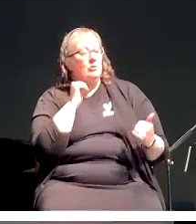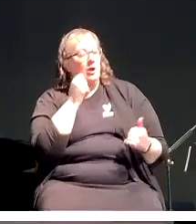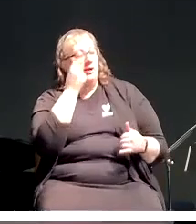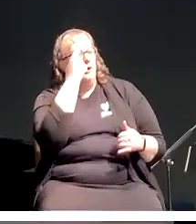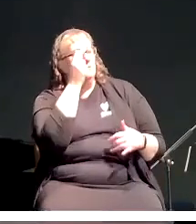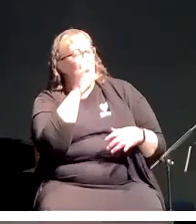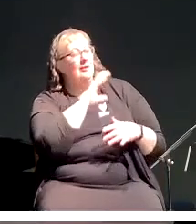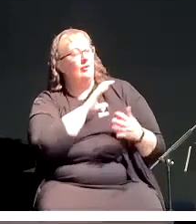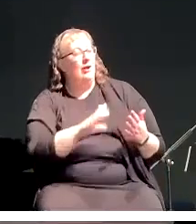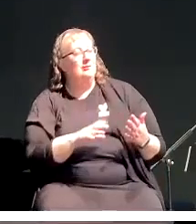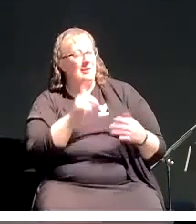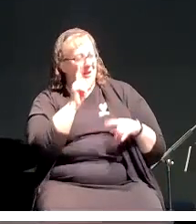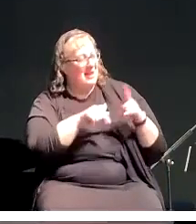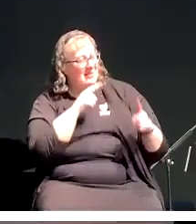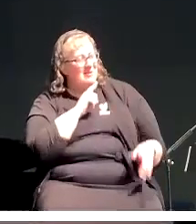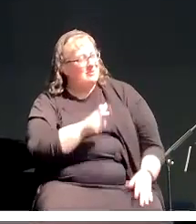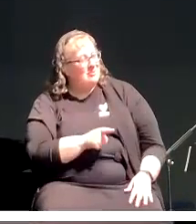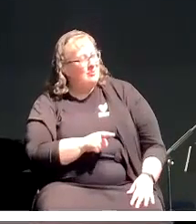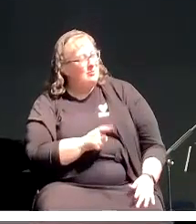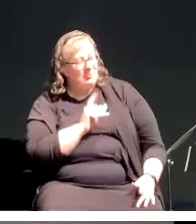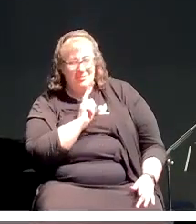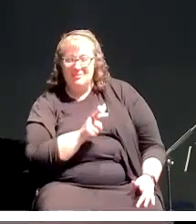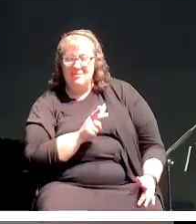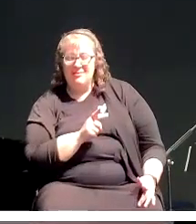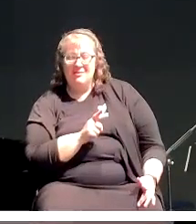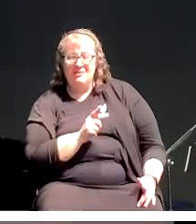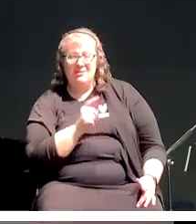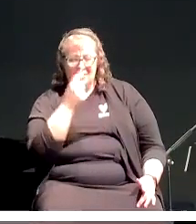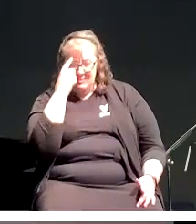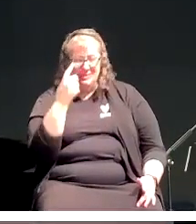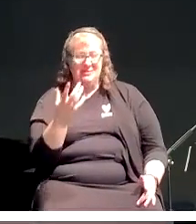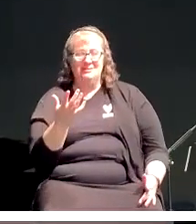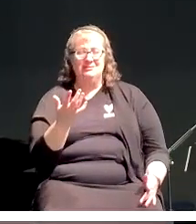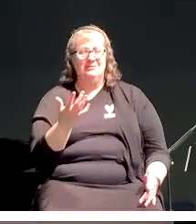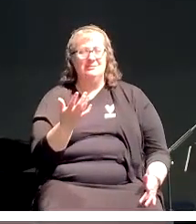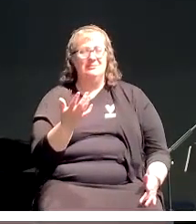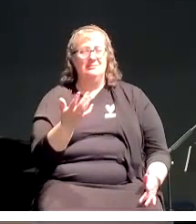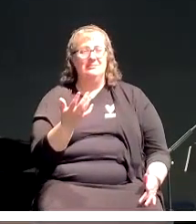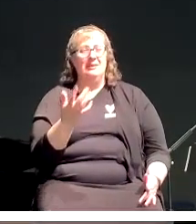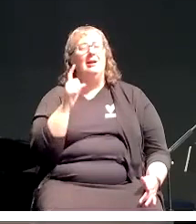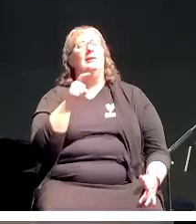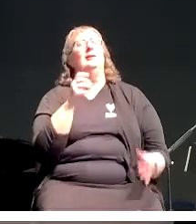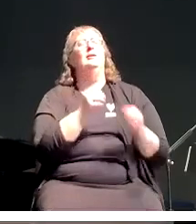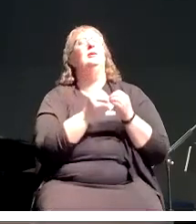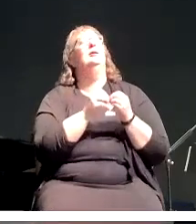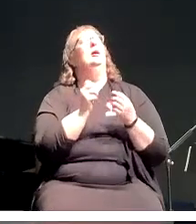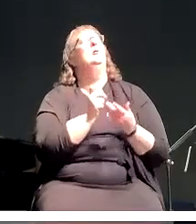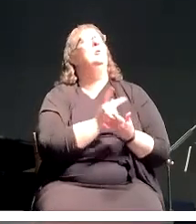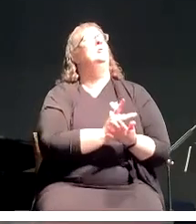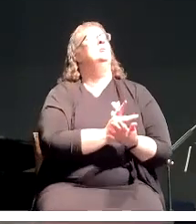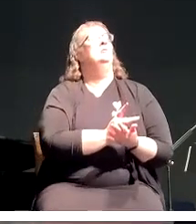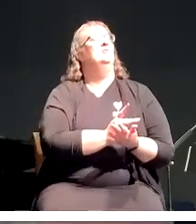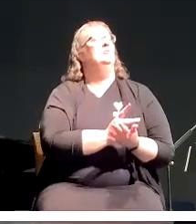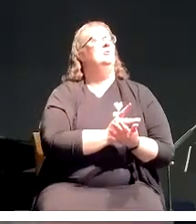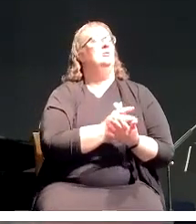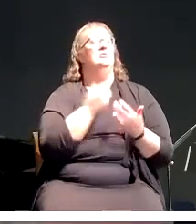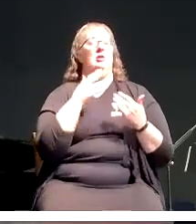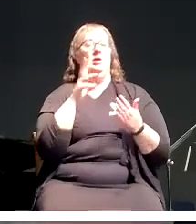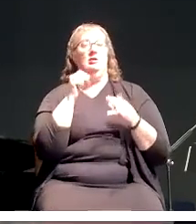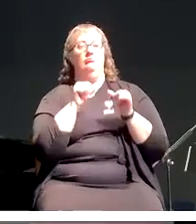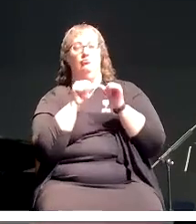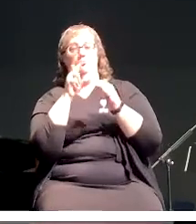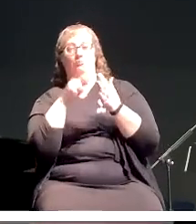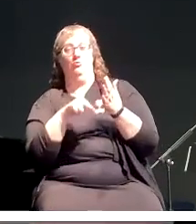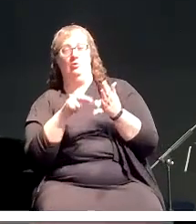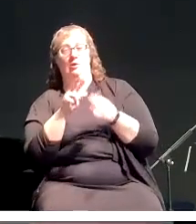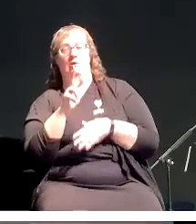true. Can it? This doesn't make a lot of sense. I need more proof. Let's go ahead and keep reading